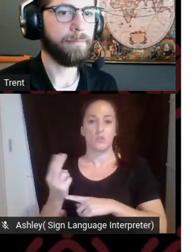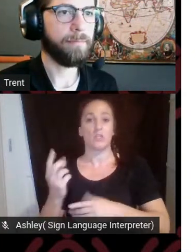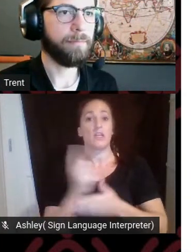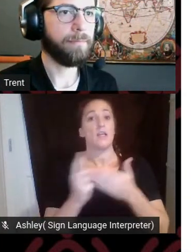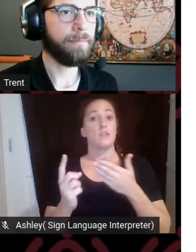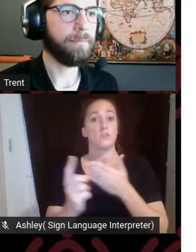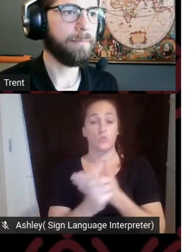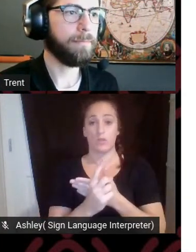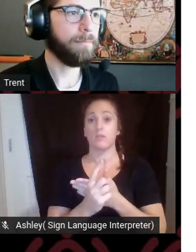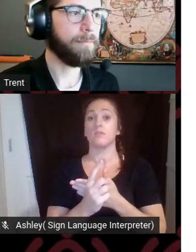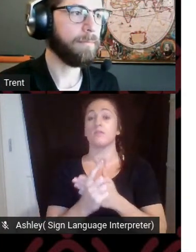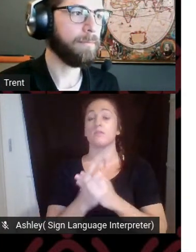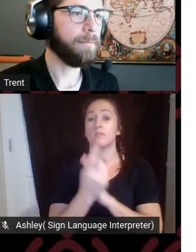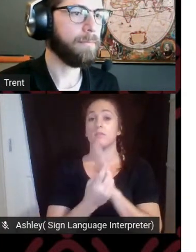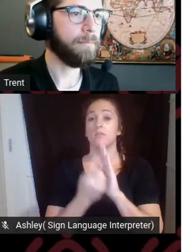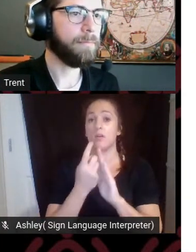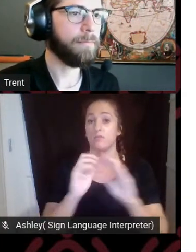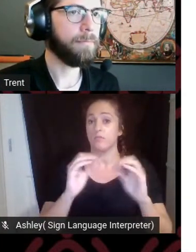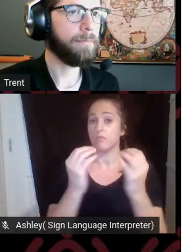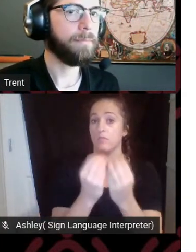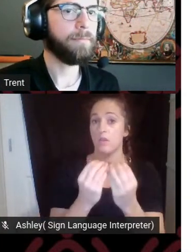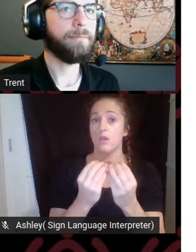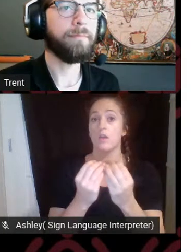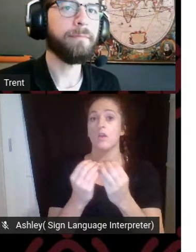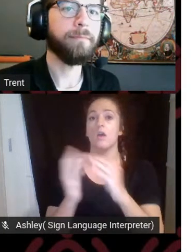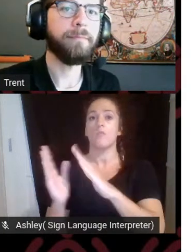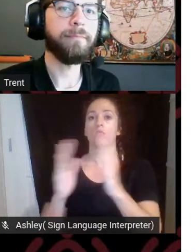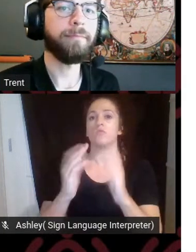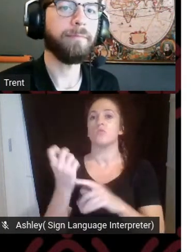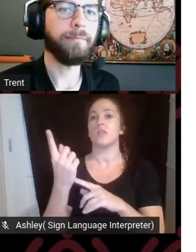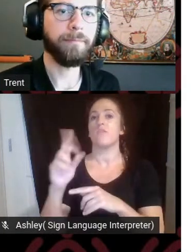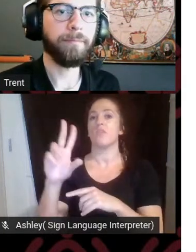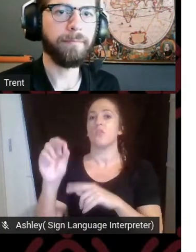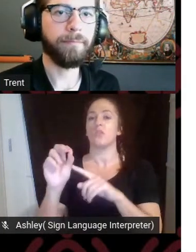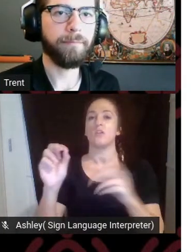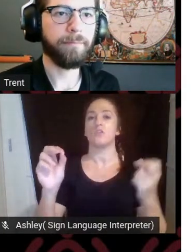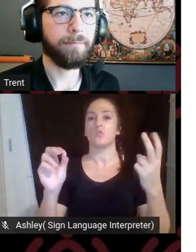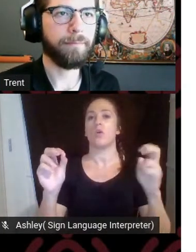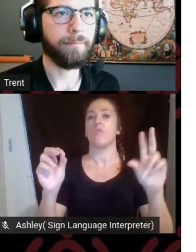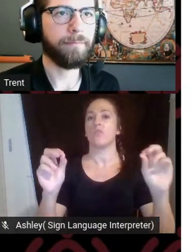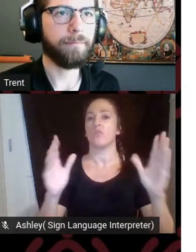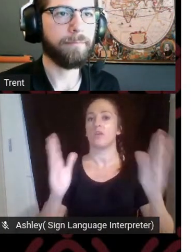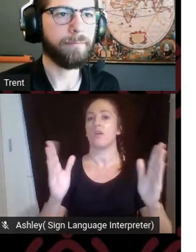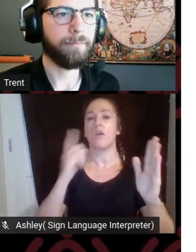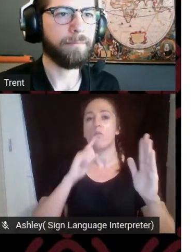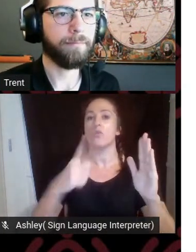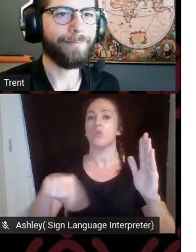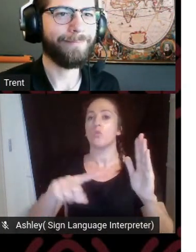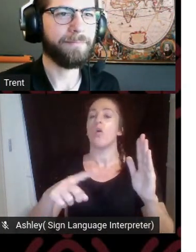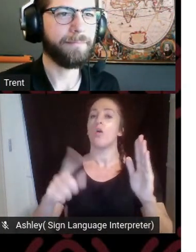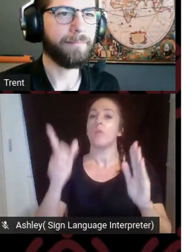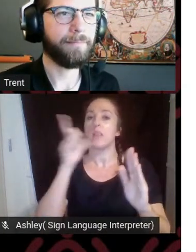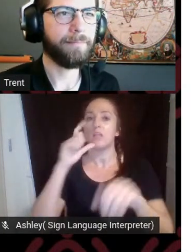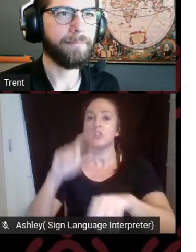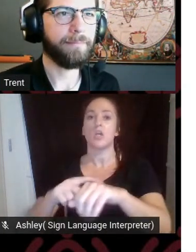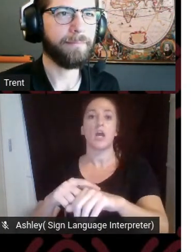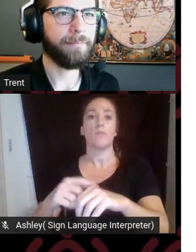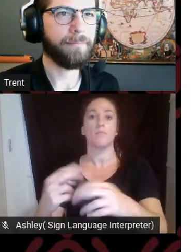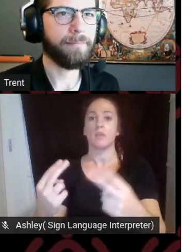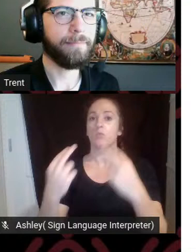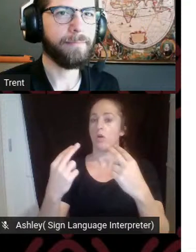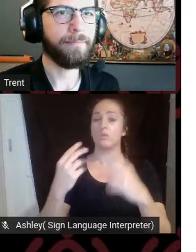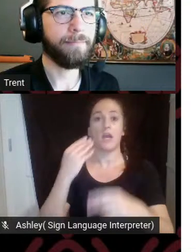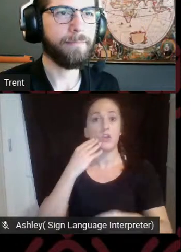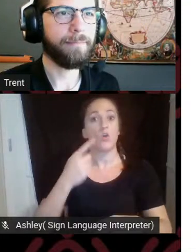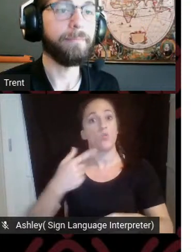from 11:30 to 12:30 to try and give everyone an opportunity to pop in during lunch, because I know that everybody's going to